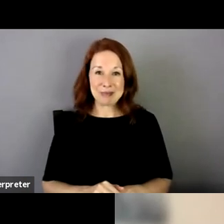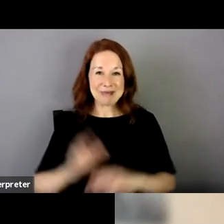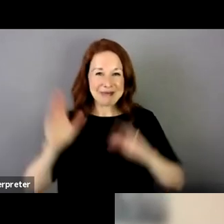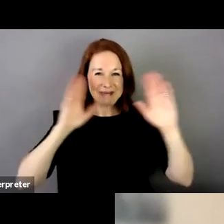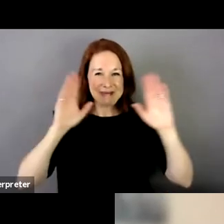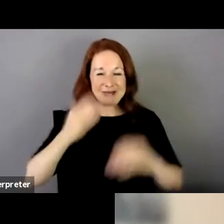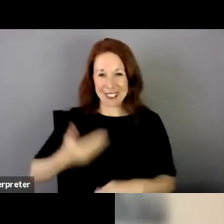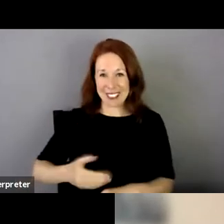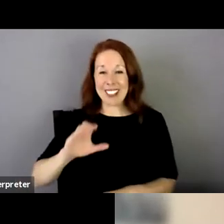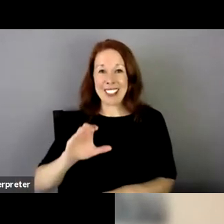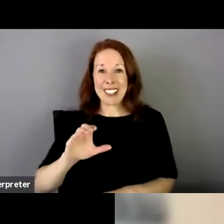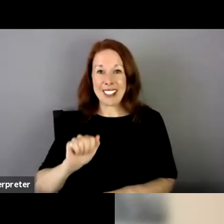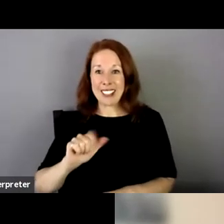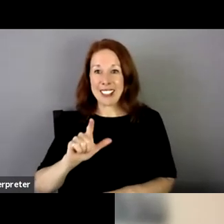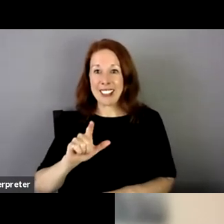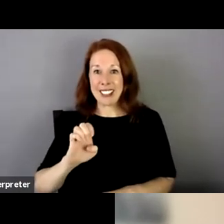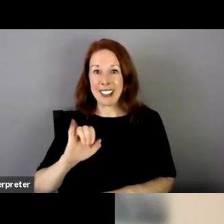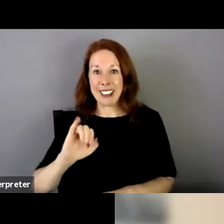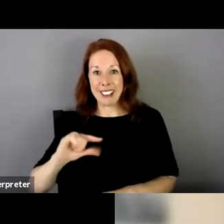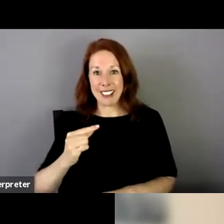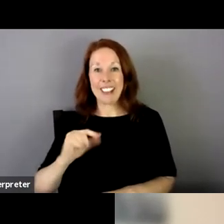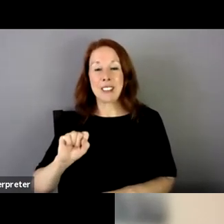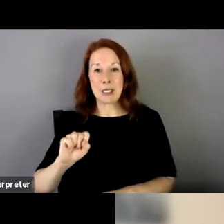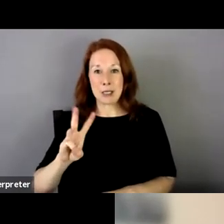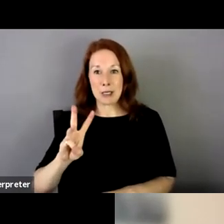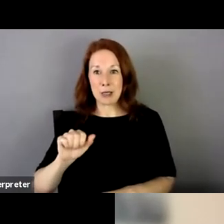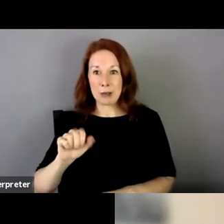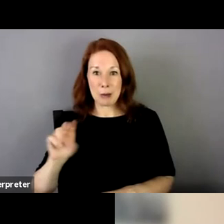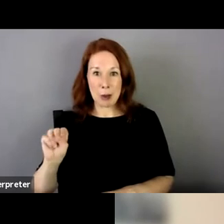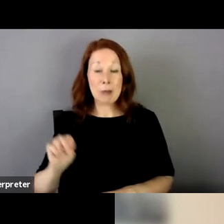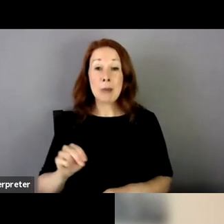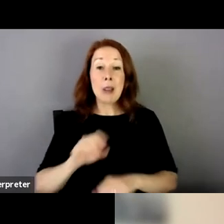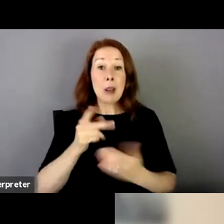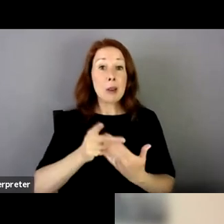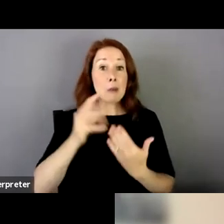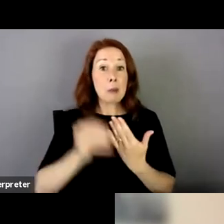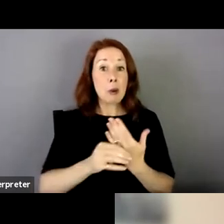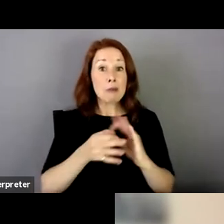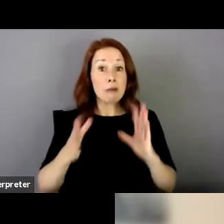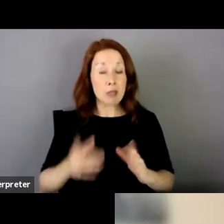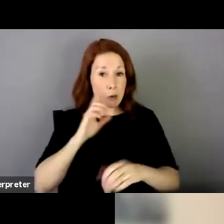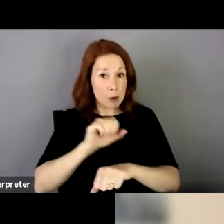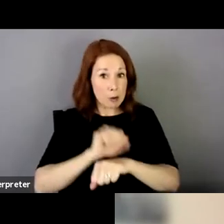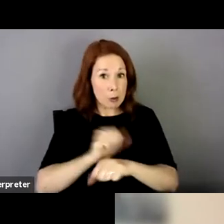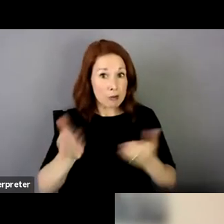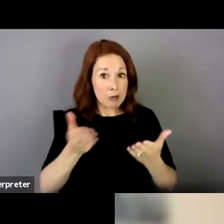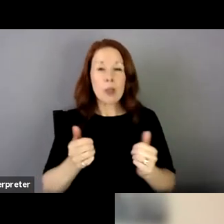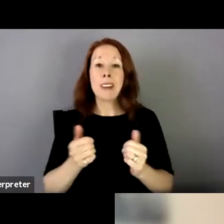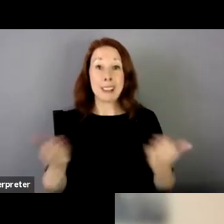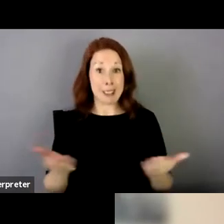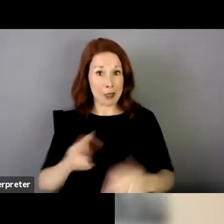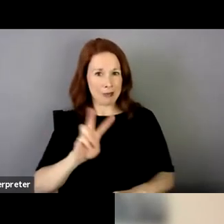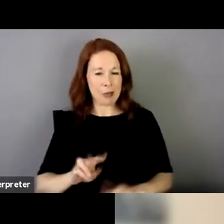My name is Kaylee Swan, and I am the Program Coordinator for Employment Services with Community Living